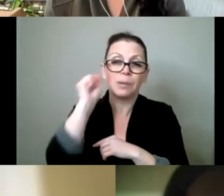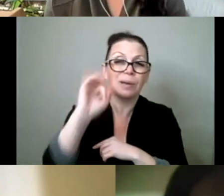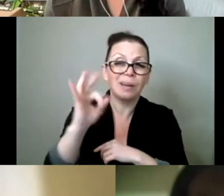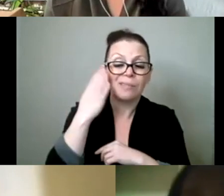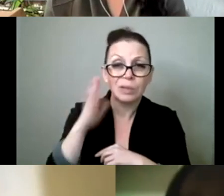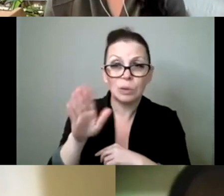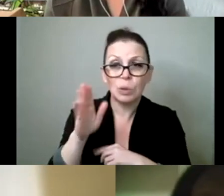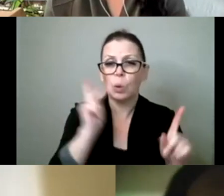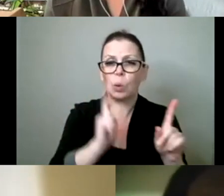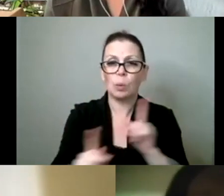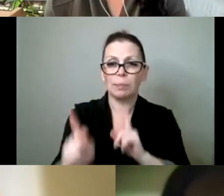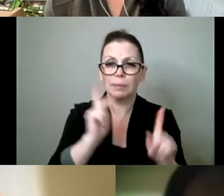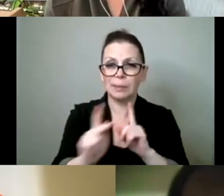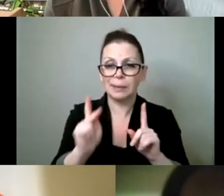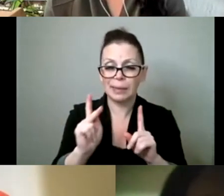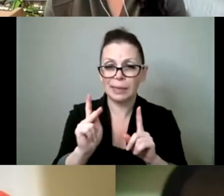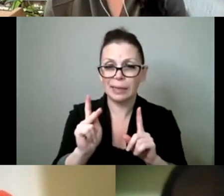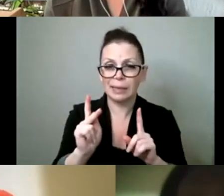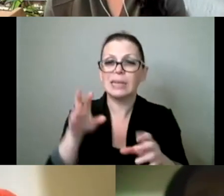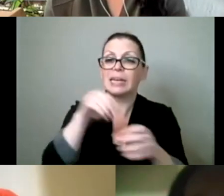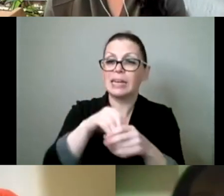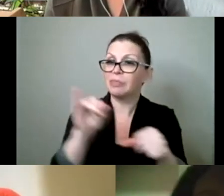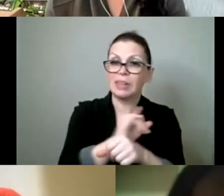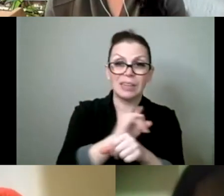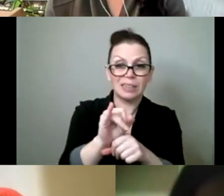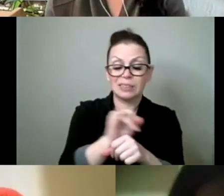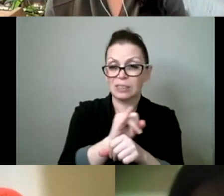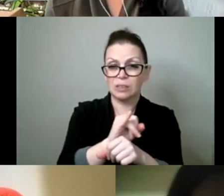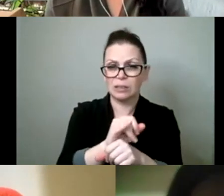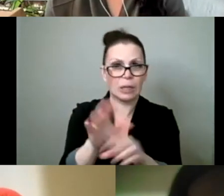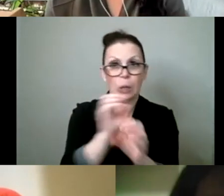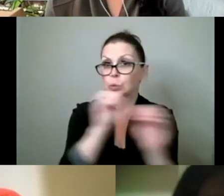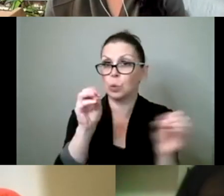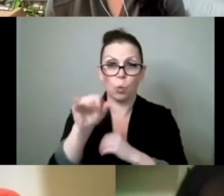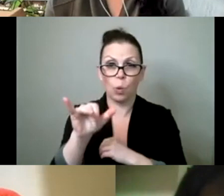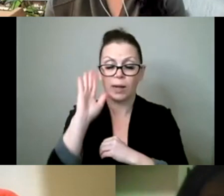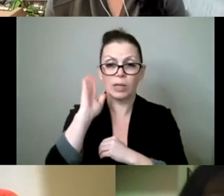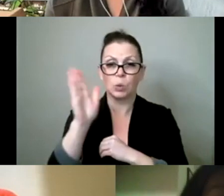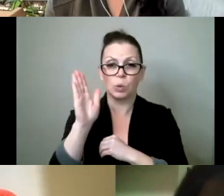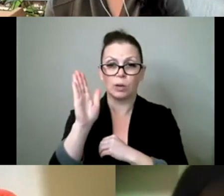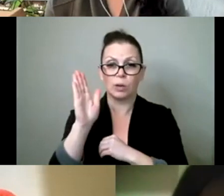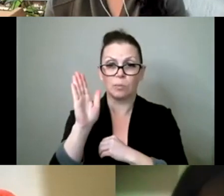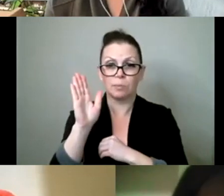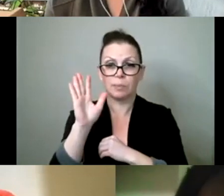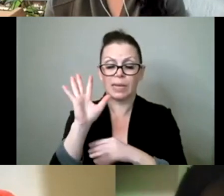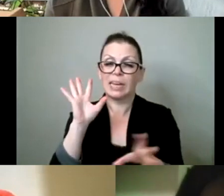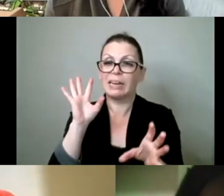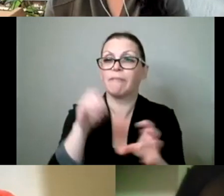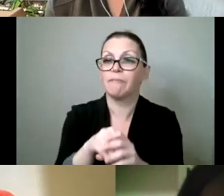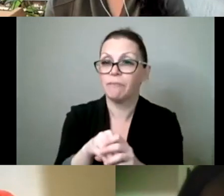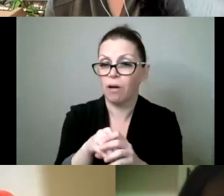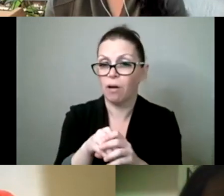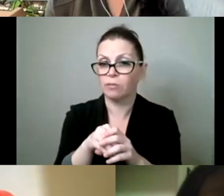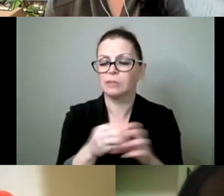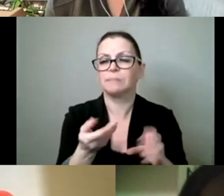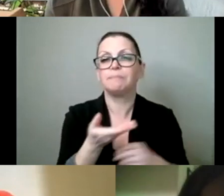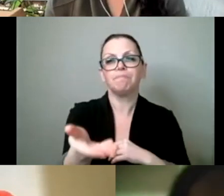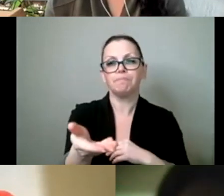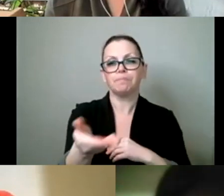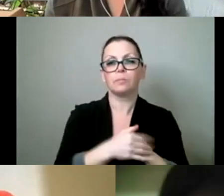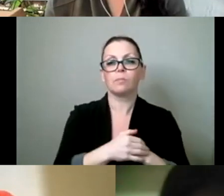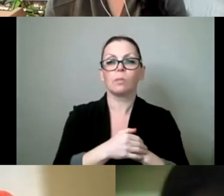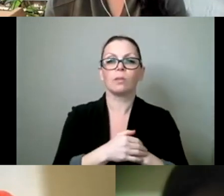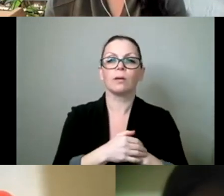that's hiring or know people that's in the industry, there's no way you're going to be able to get in really like that. So, you